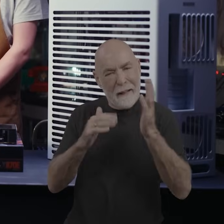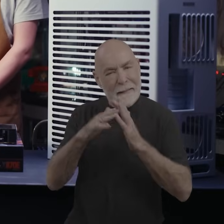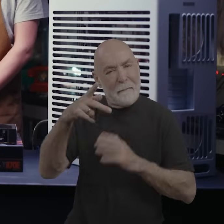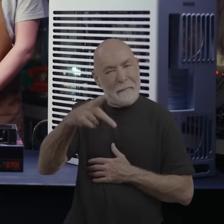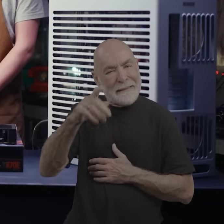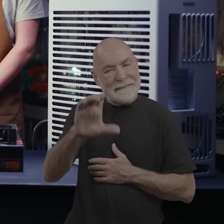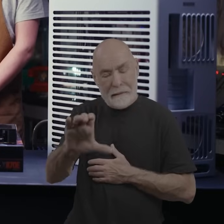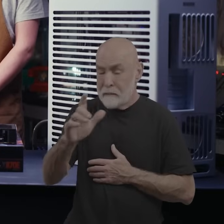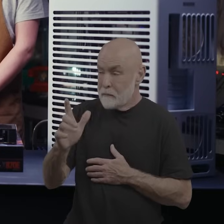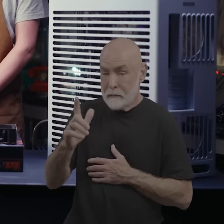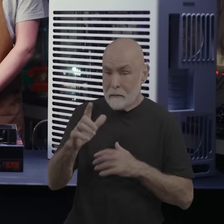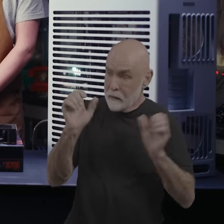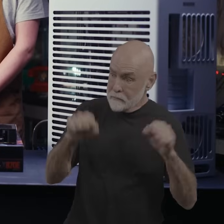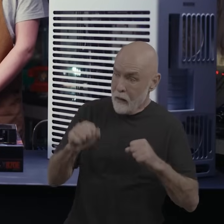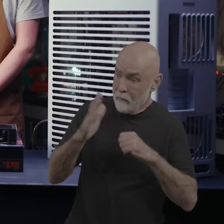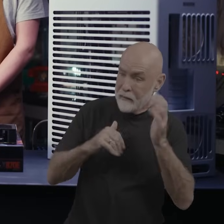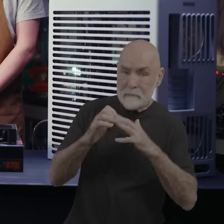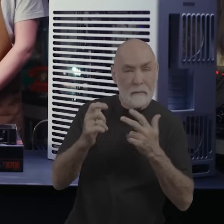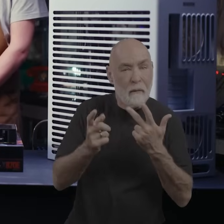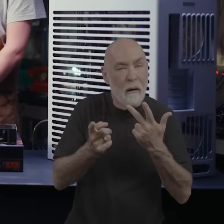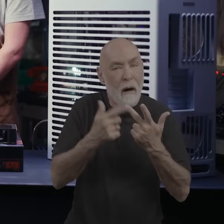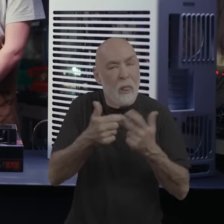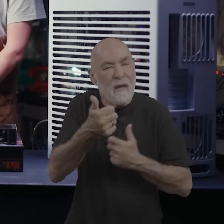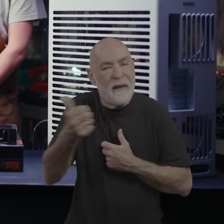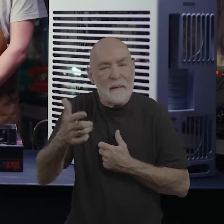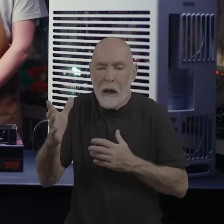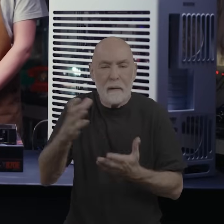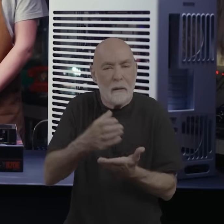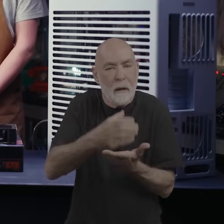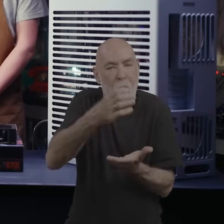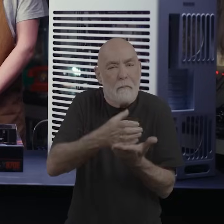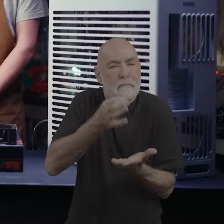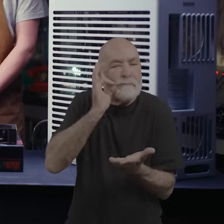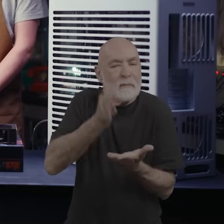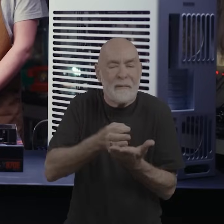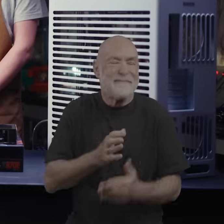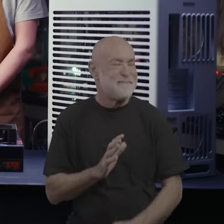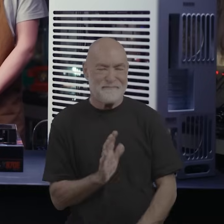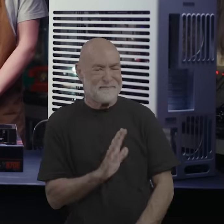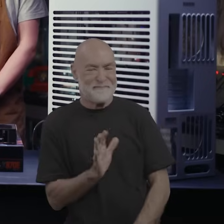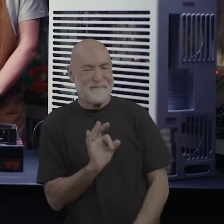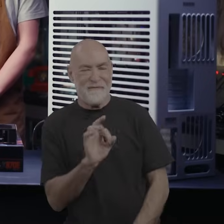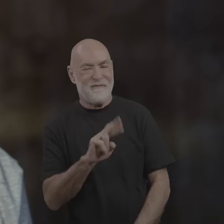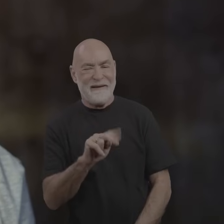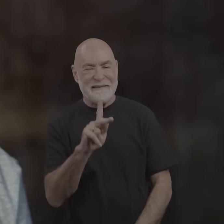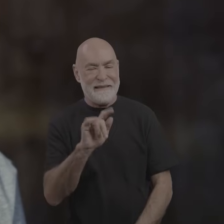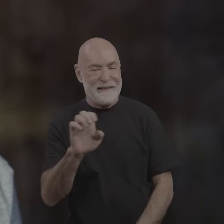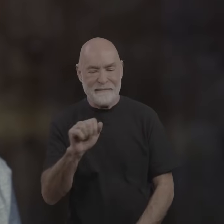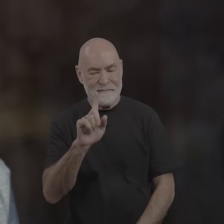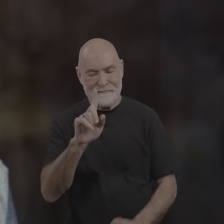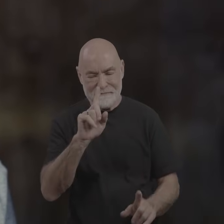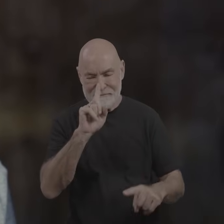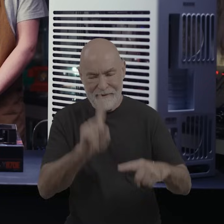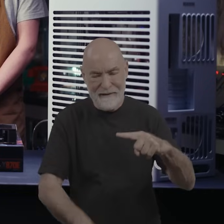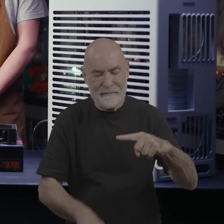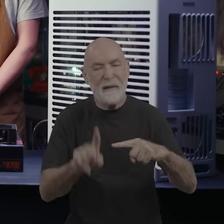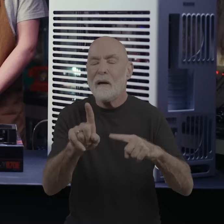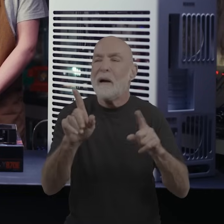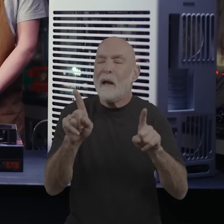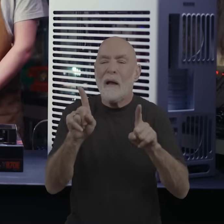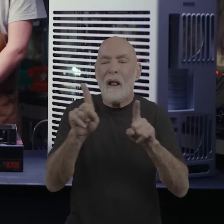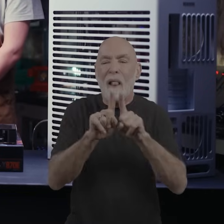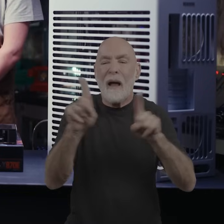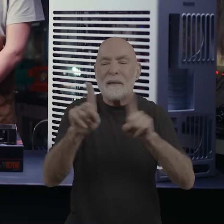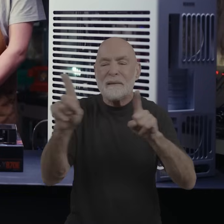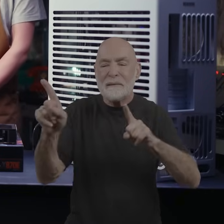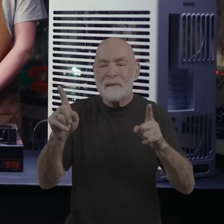Building PCs, but can you build other things? Like a car? No, Frankie. I can't build a car. What about